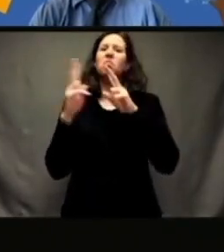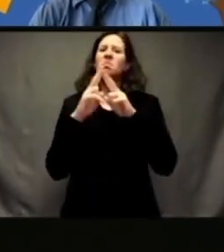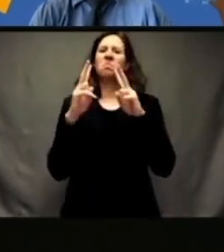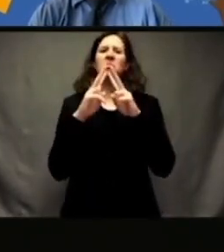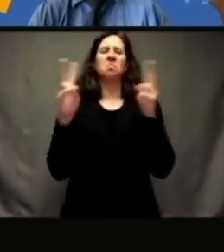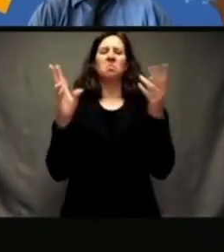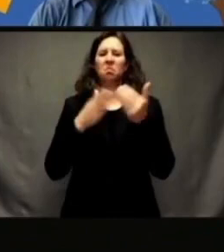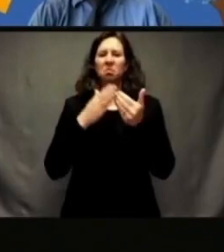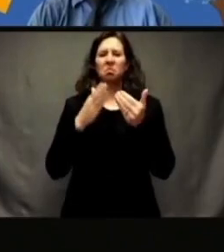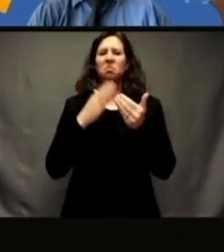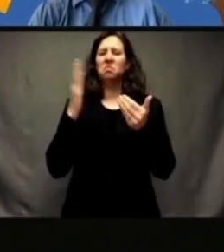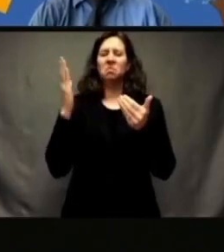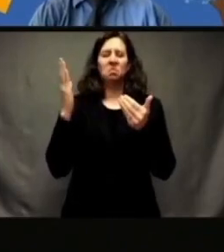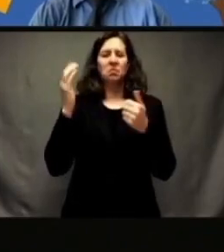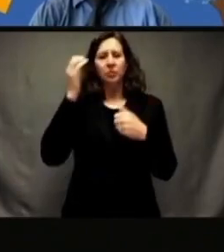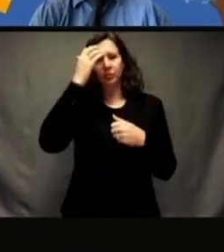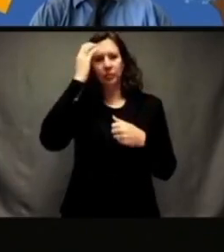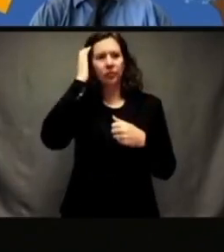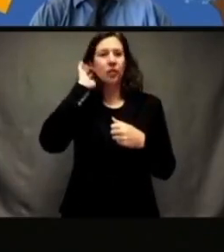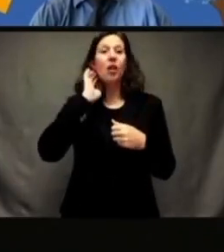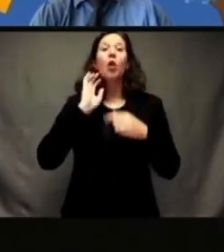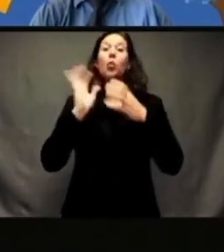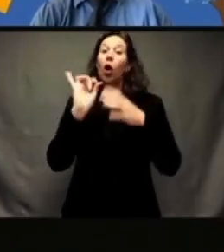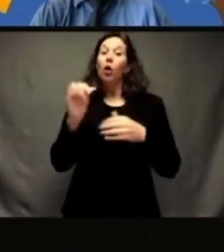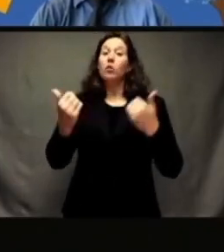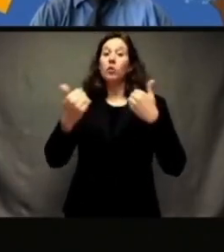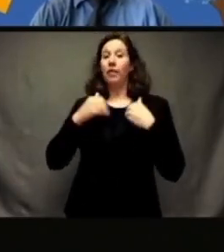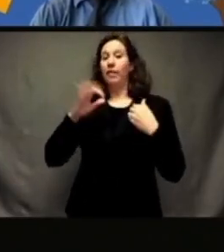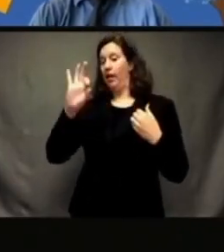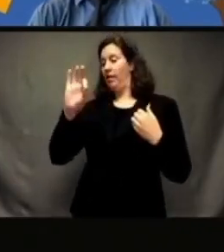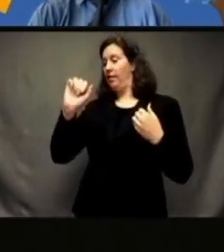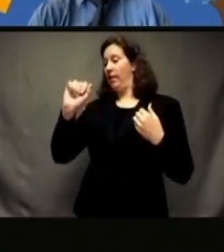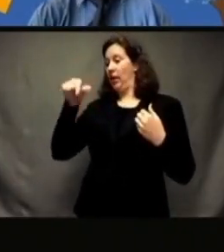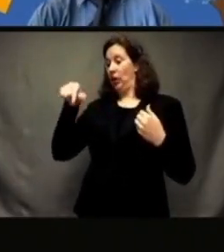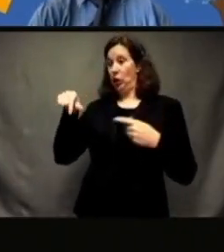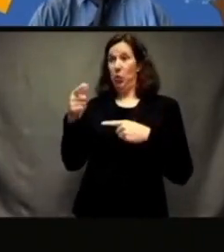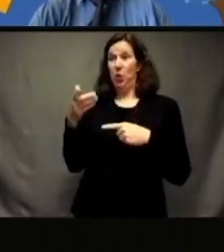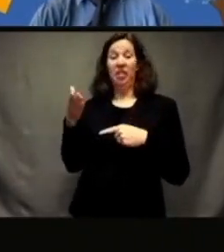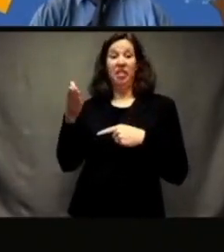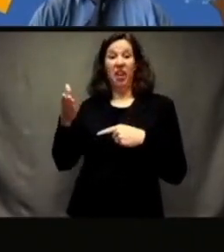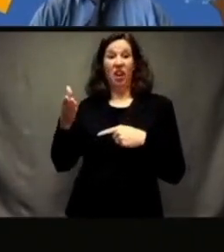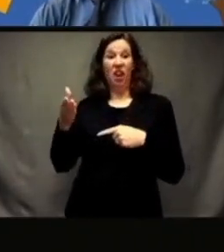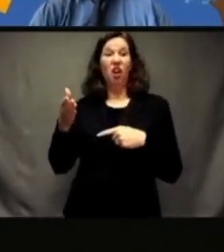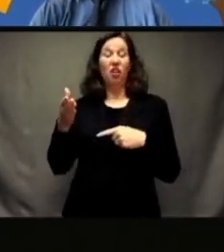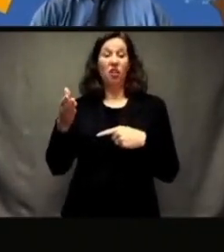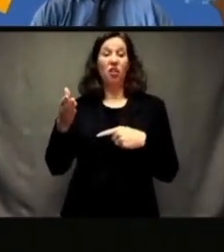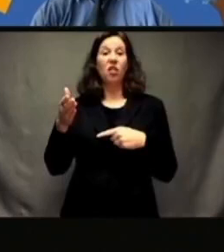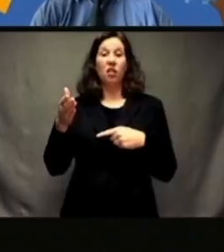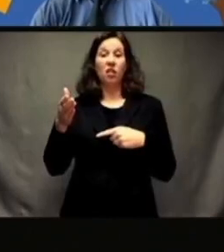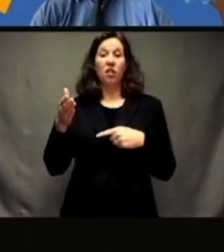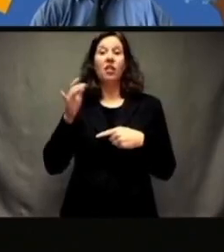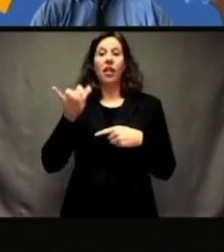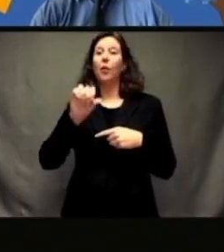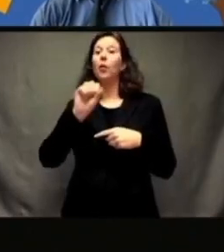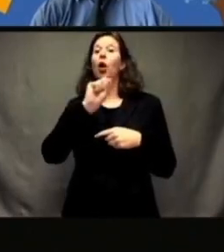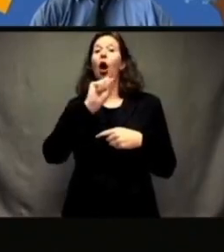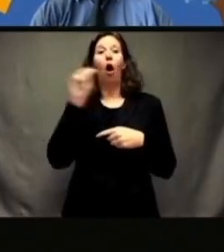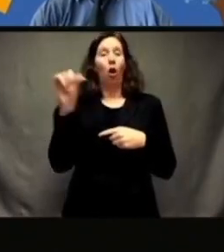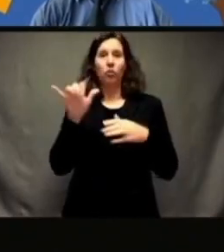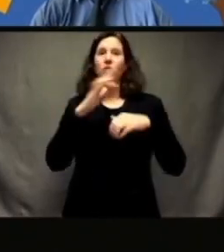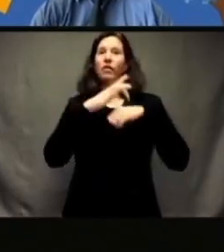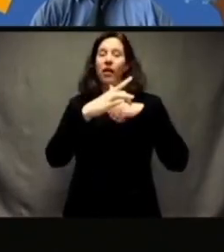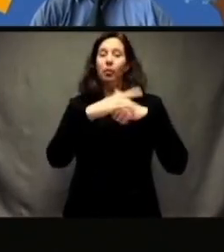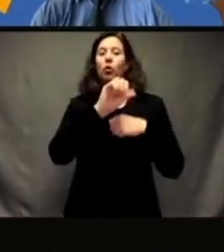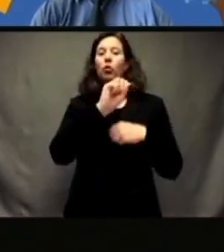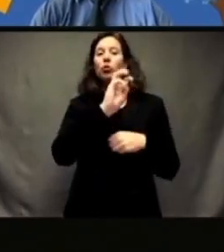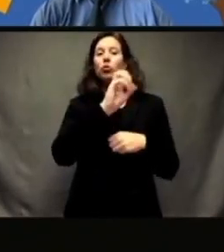we prepare the FAQ that you can check later. This slide is going to be available on the swap card. You can review